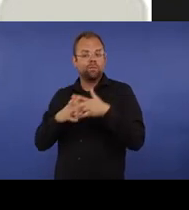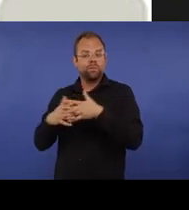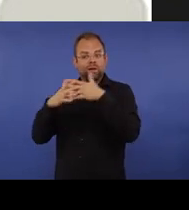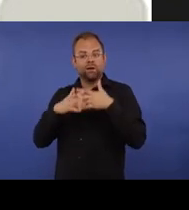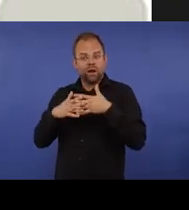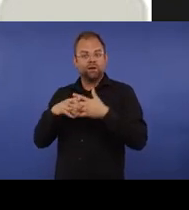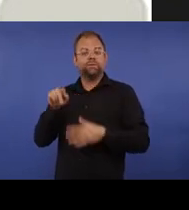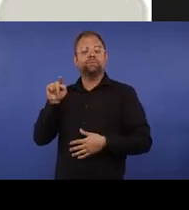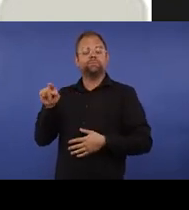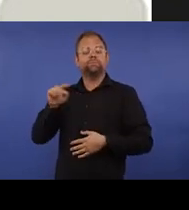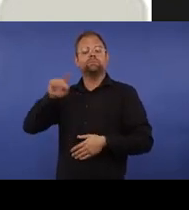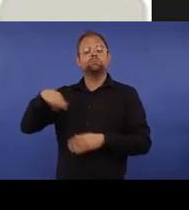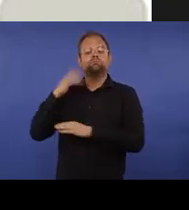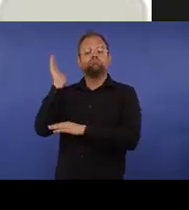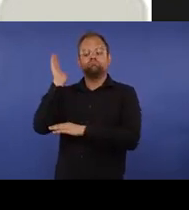todas.